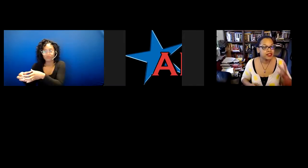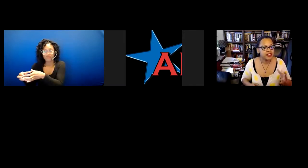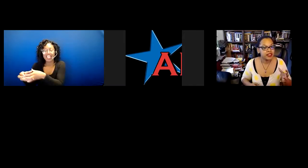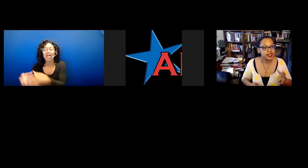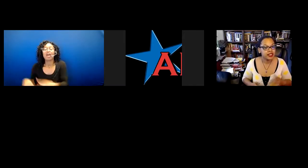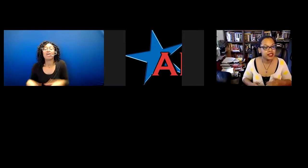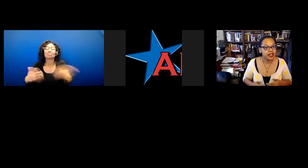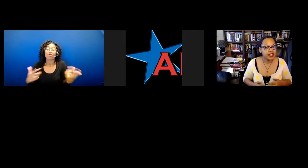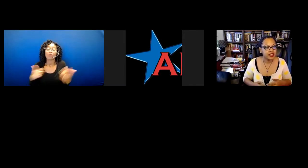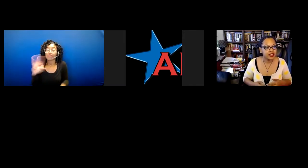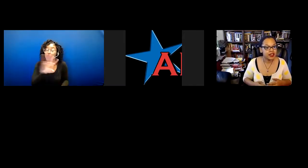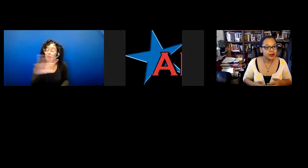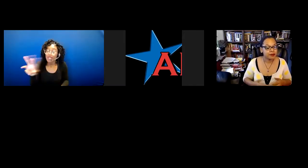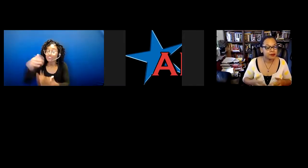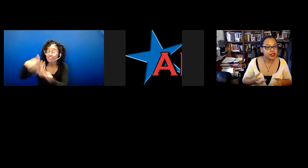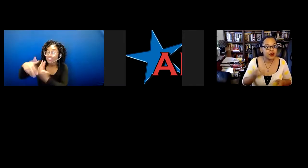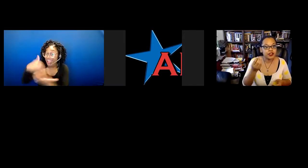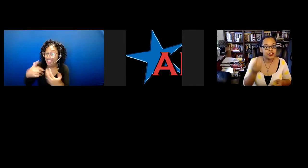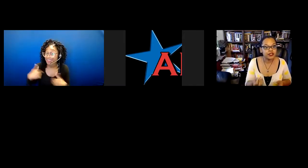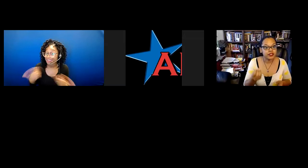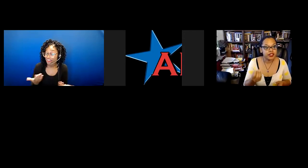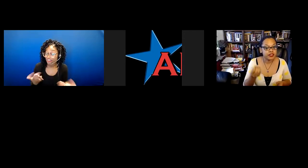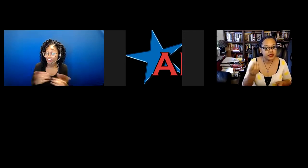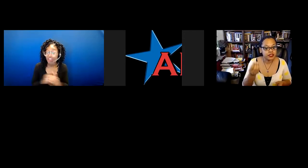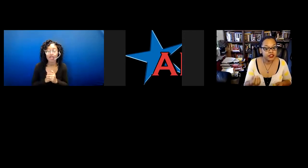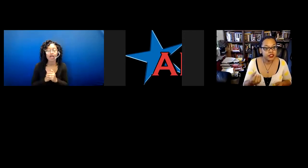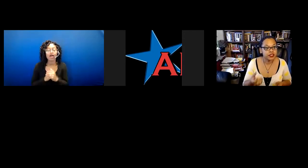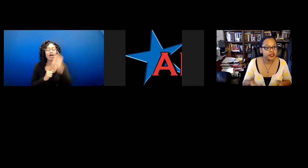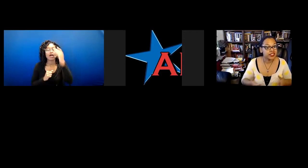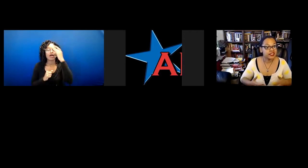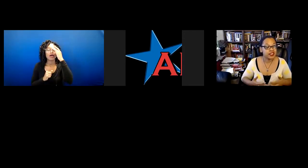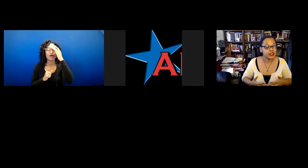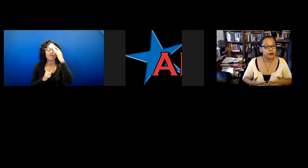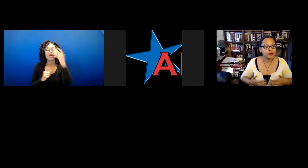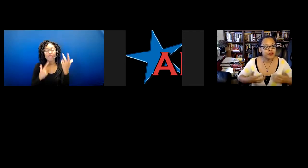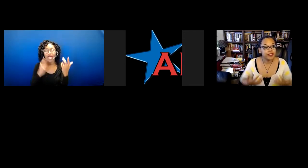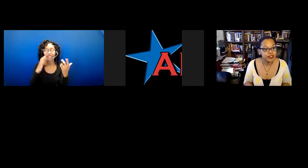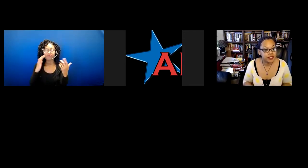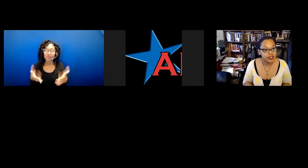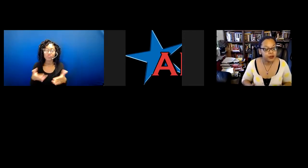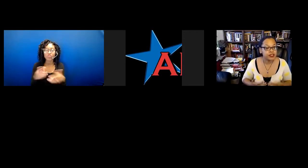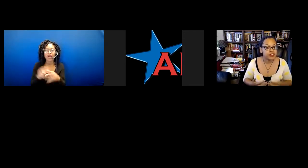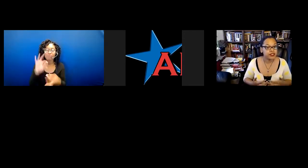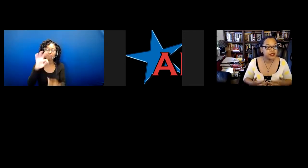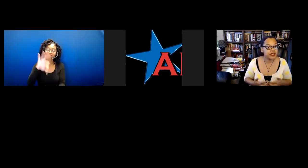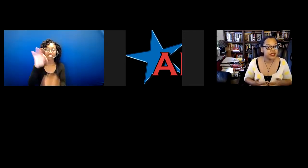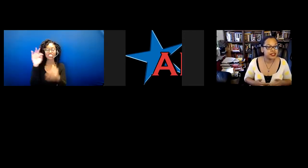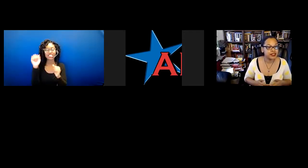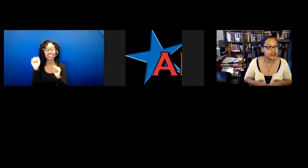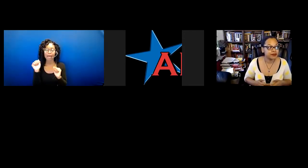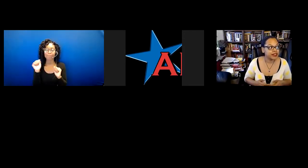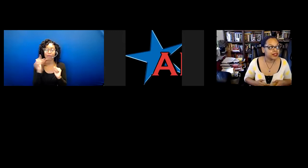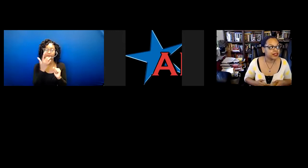in a society that that honors and centers things like perfectionism, or centers